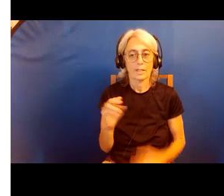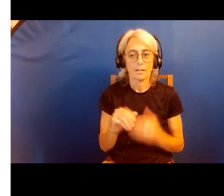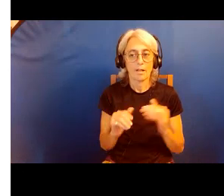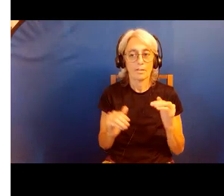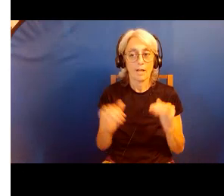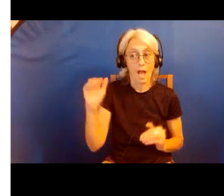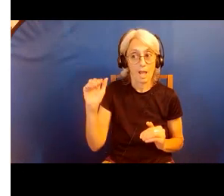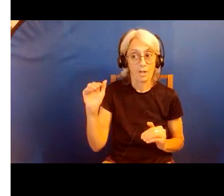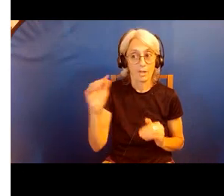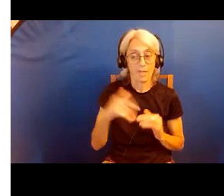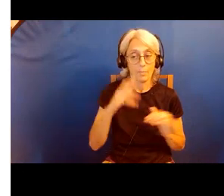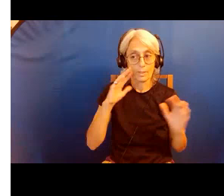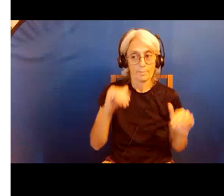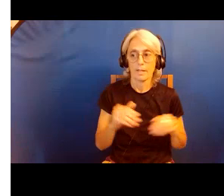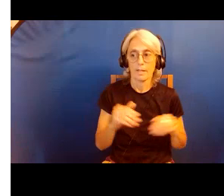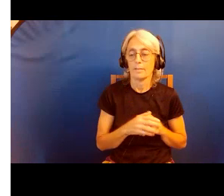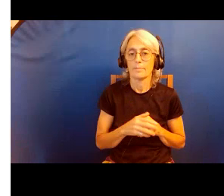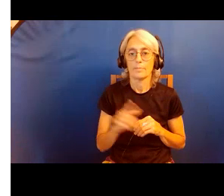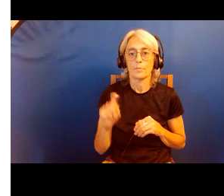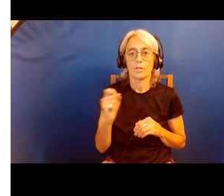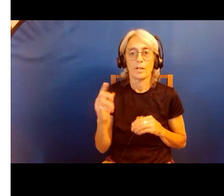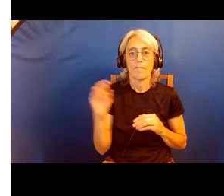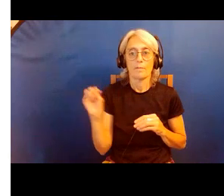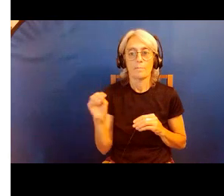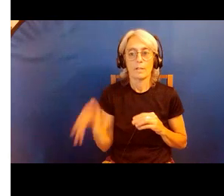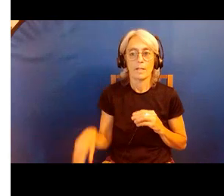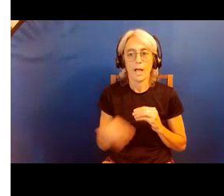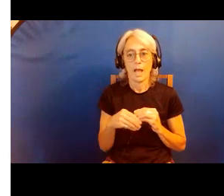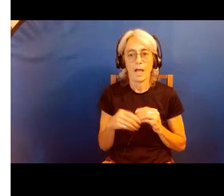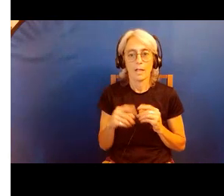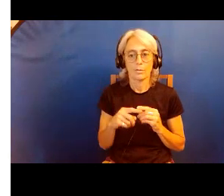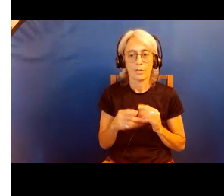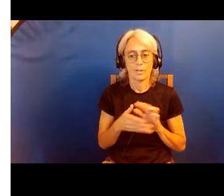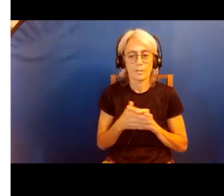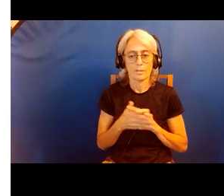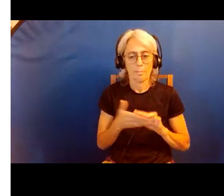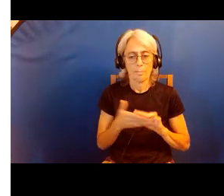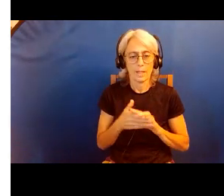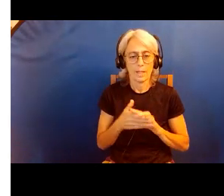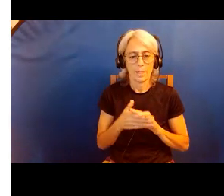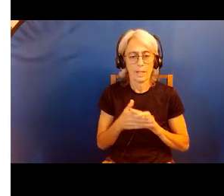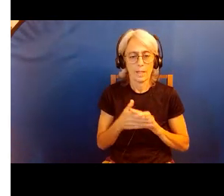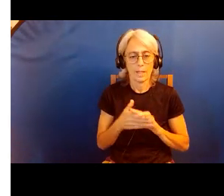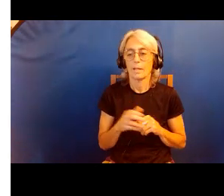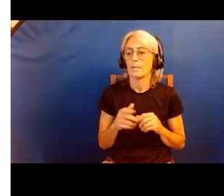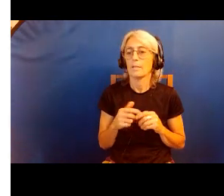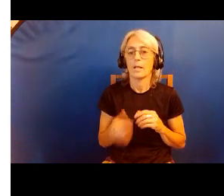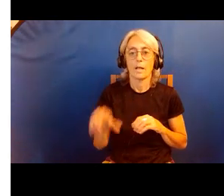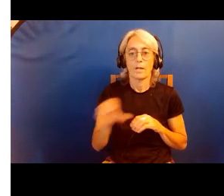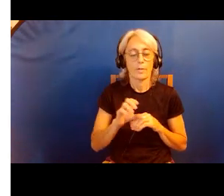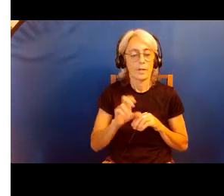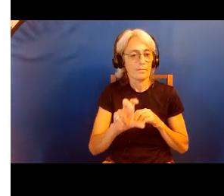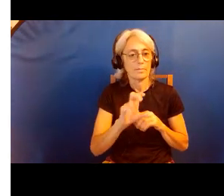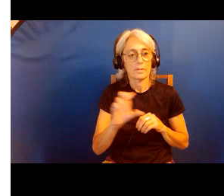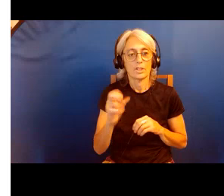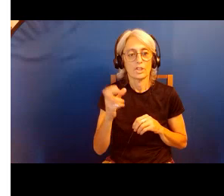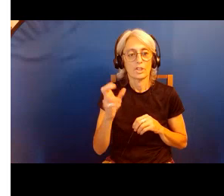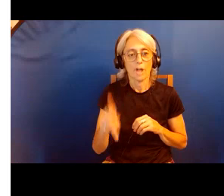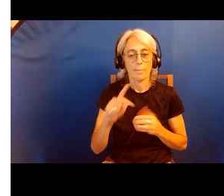anticipating. So that $111 million does get added to the shop capacity so we can allocate additional funds on the shop project for this current